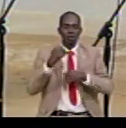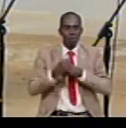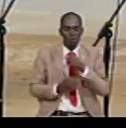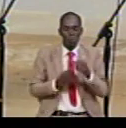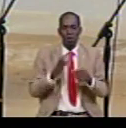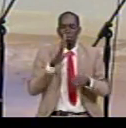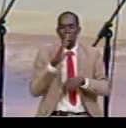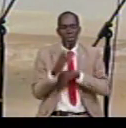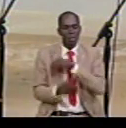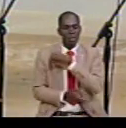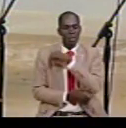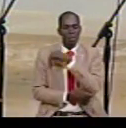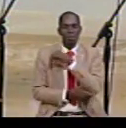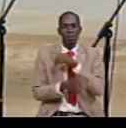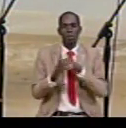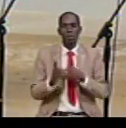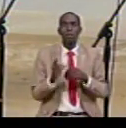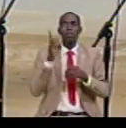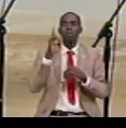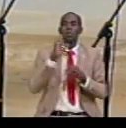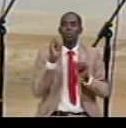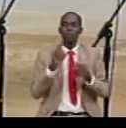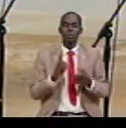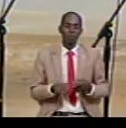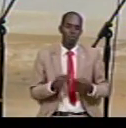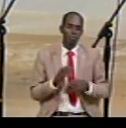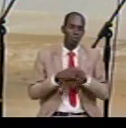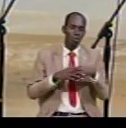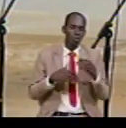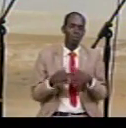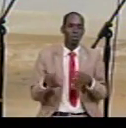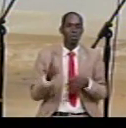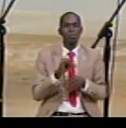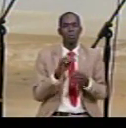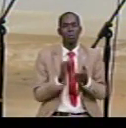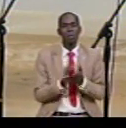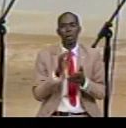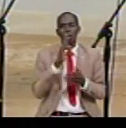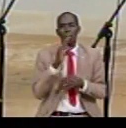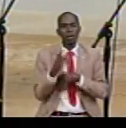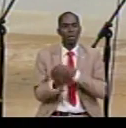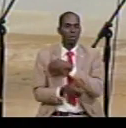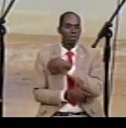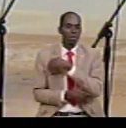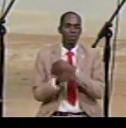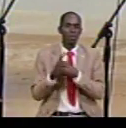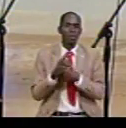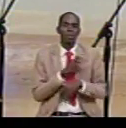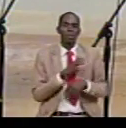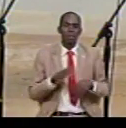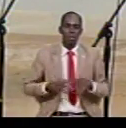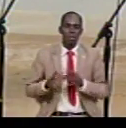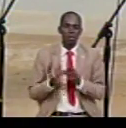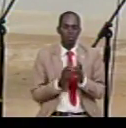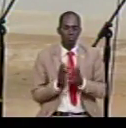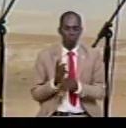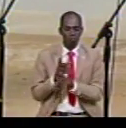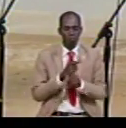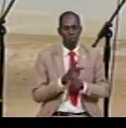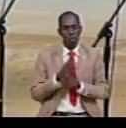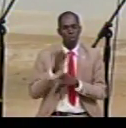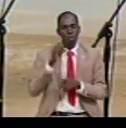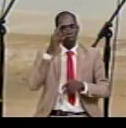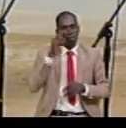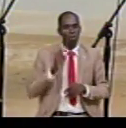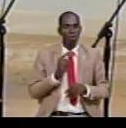them that are tempted. Jesus cares for us. We just sang that now. He cares for us. And if you are being tempted, Jesus is